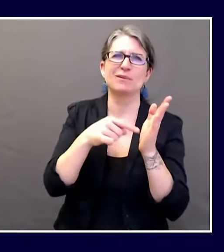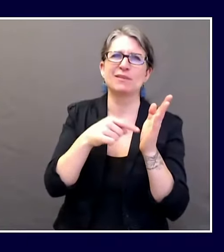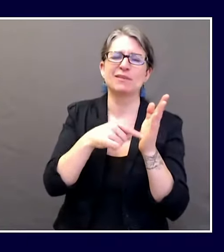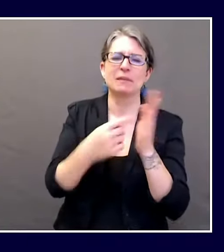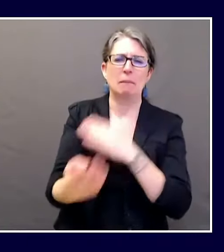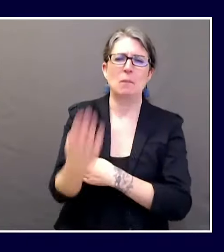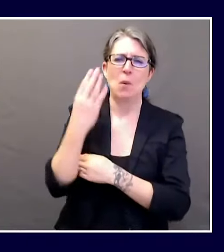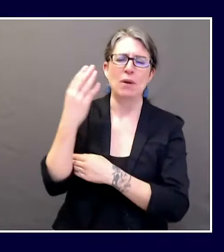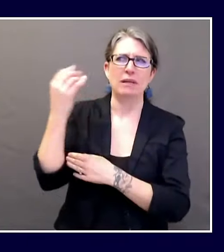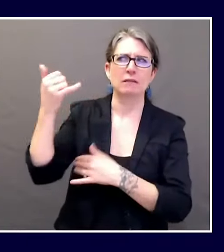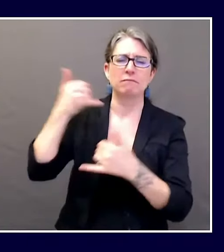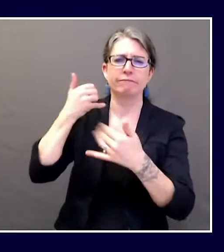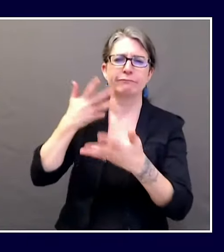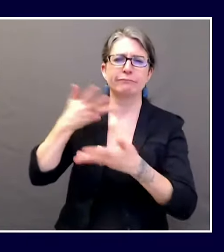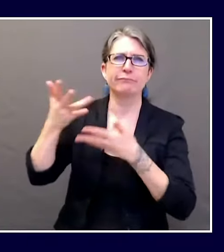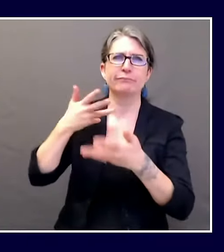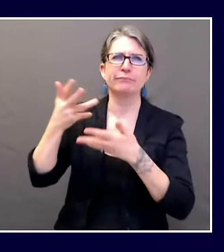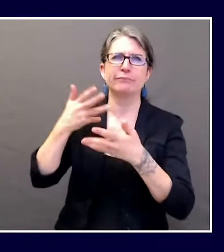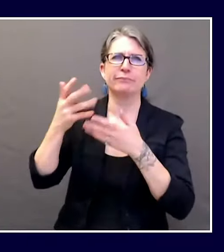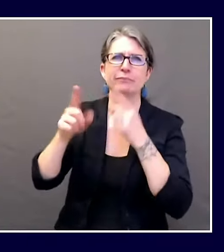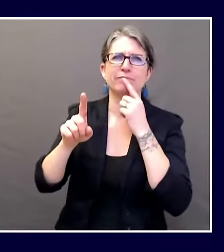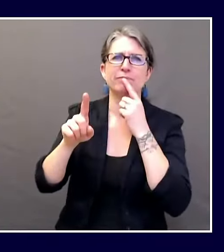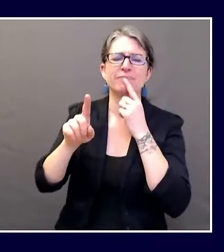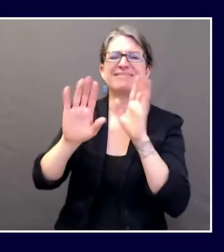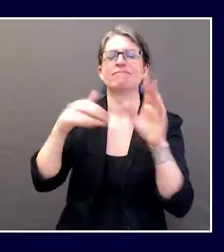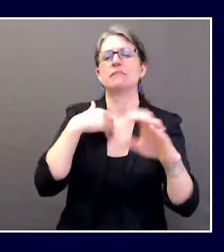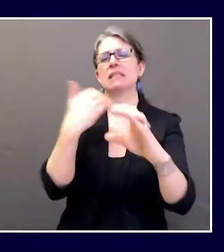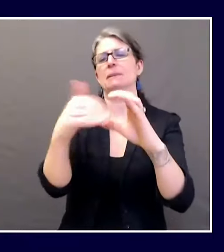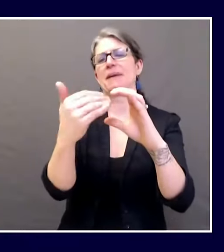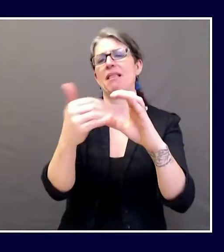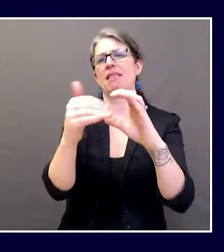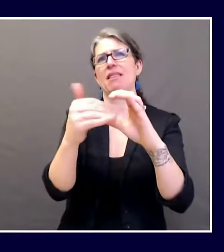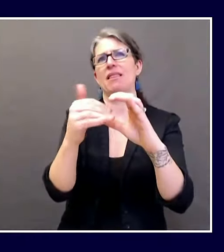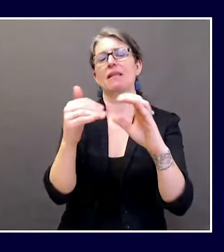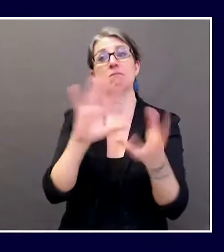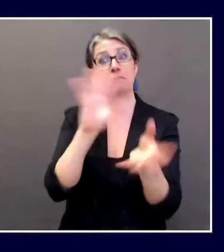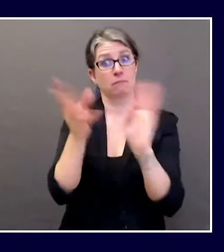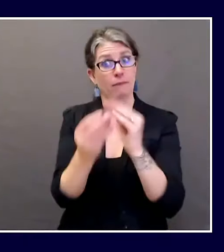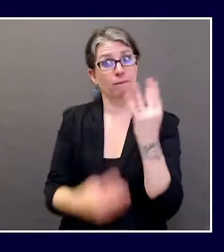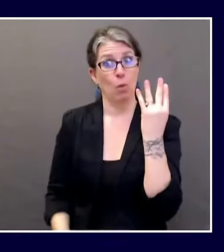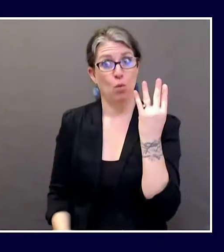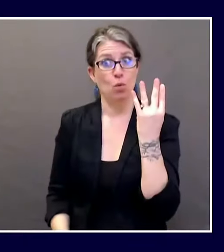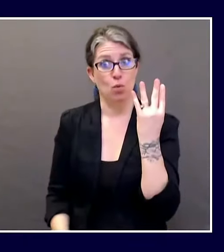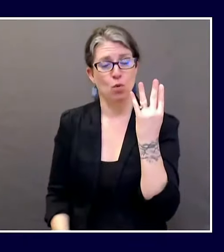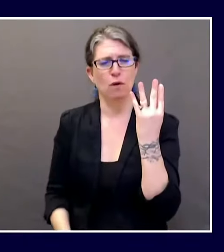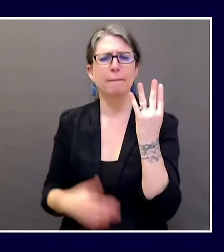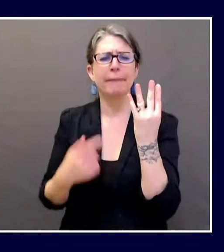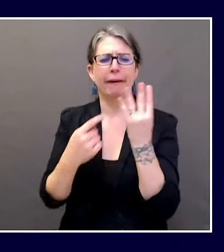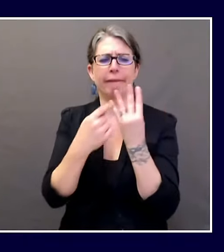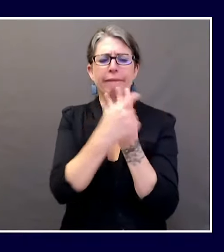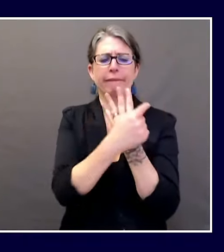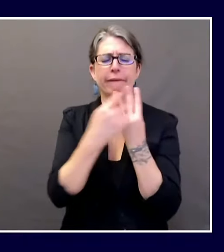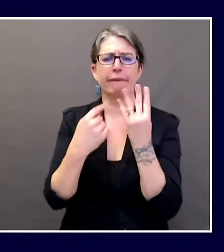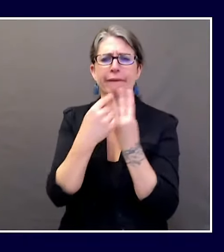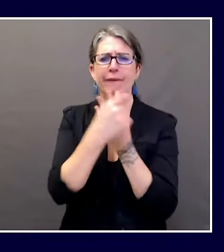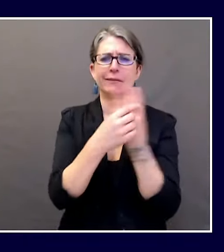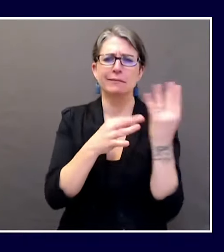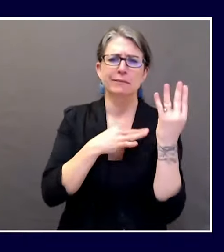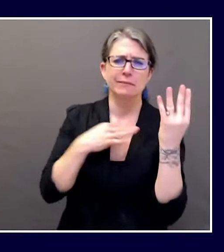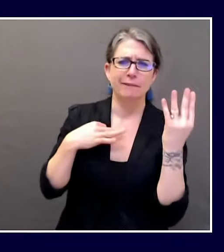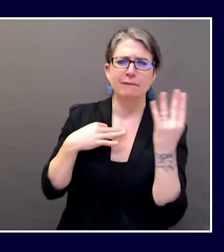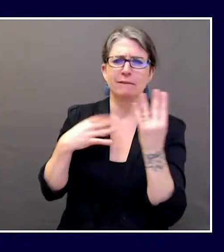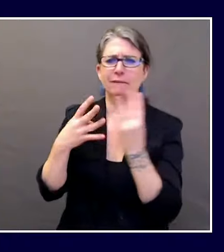will get back to you. Okay. It's 4 total cases, but I will confirm and we'll get back to you very quickly. Okay.